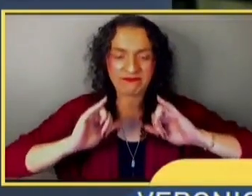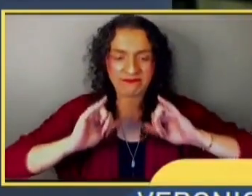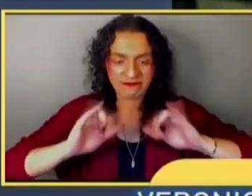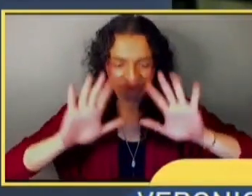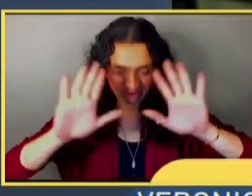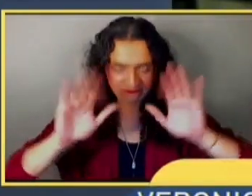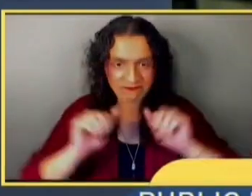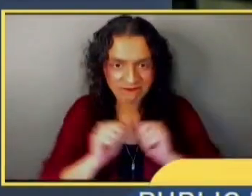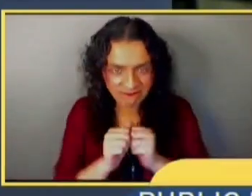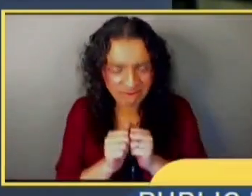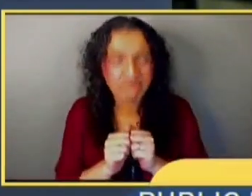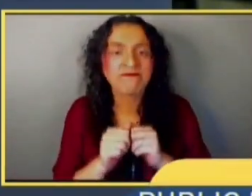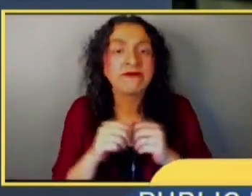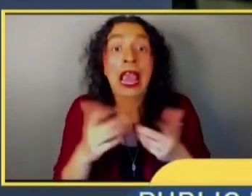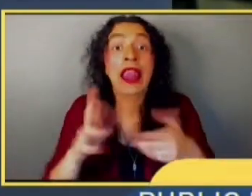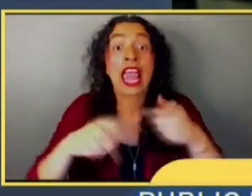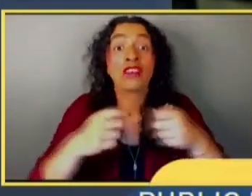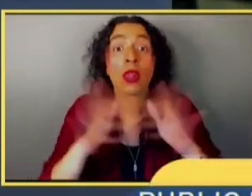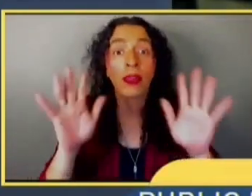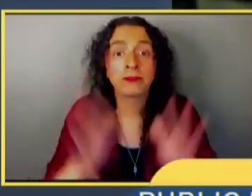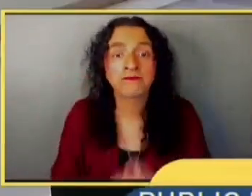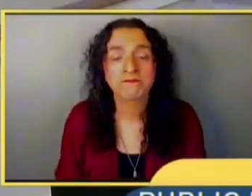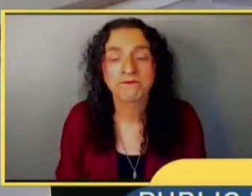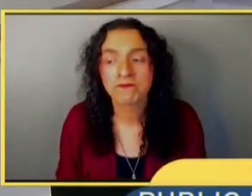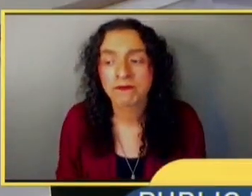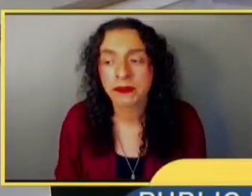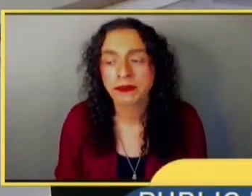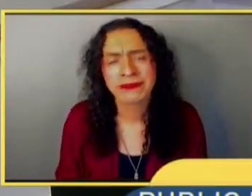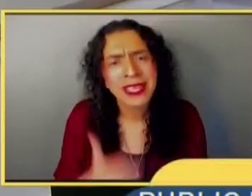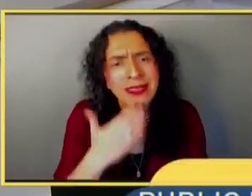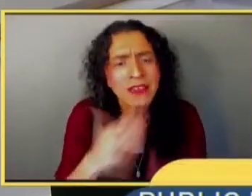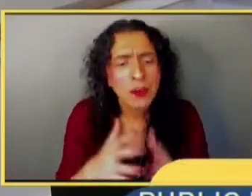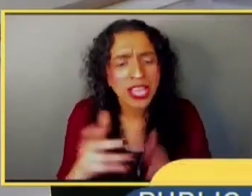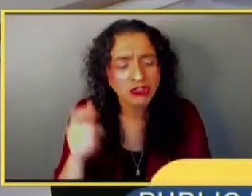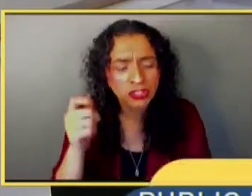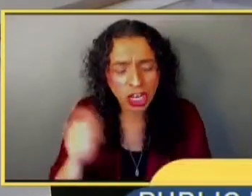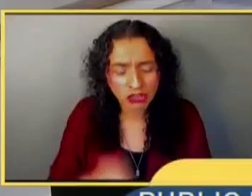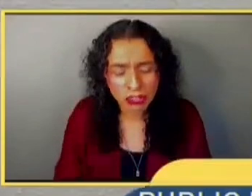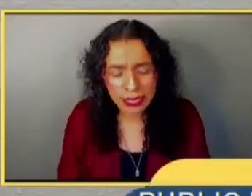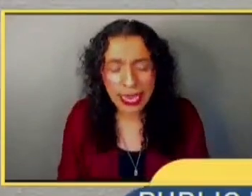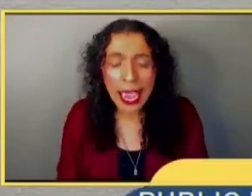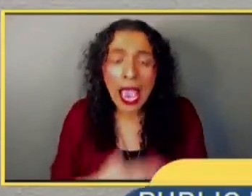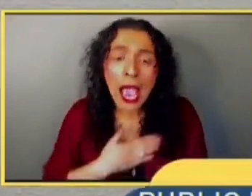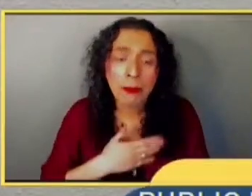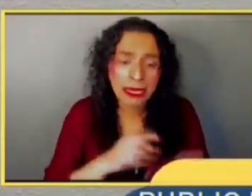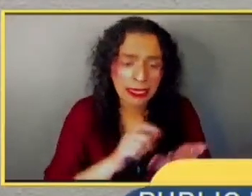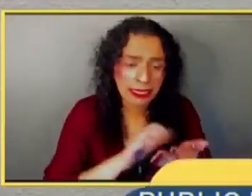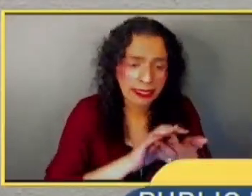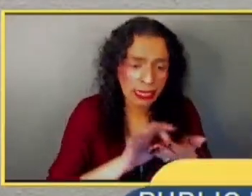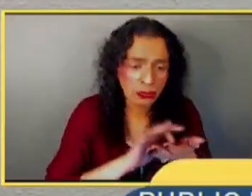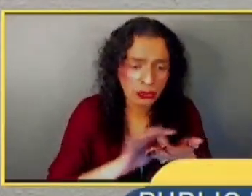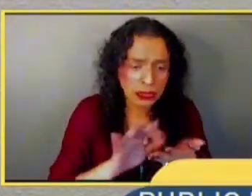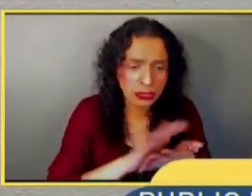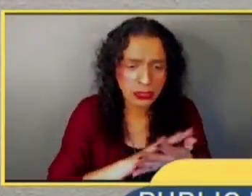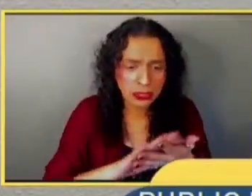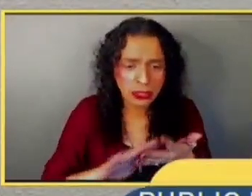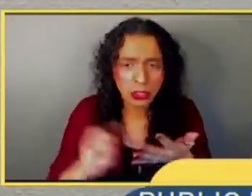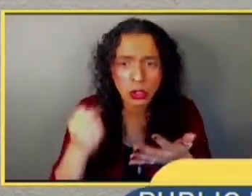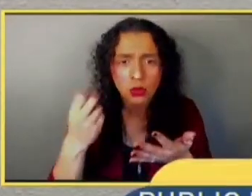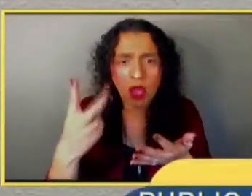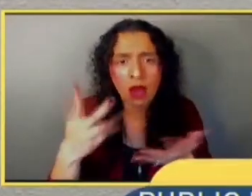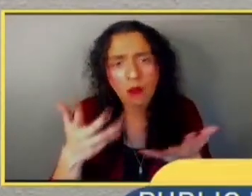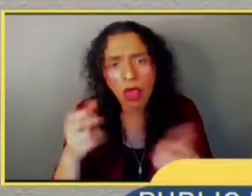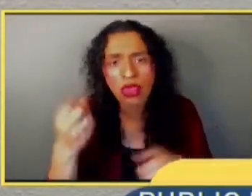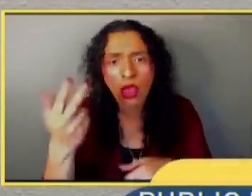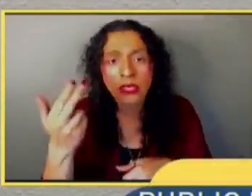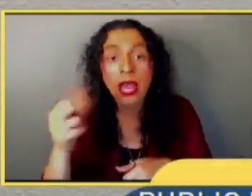Thank you. Thank you very much, Judge. I'm just counting here. We have about 12 or 13 other individuals who have signed up